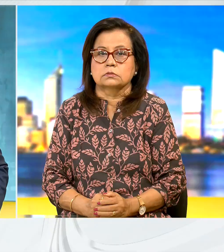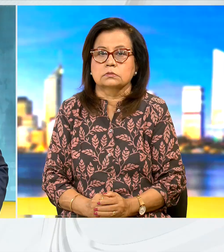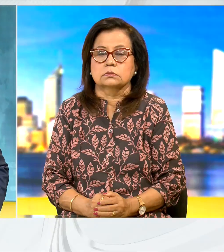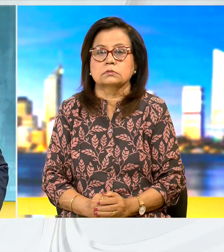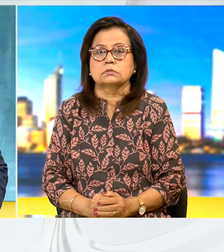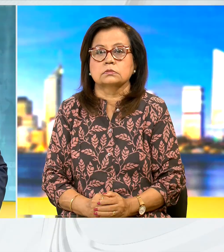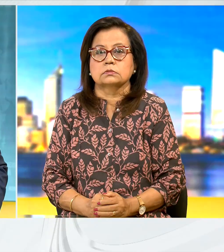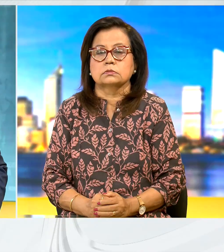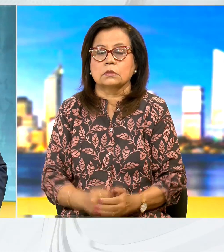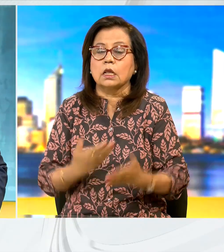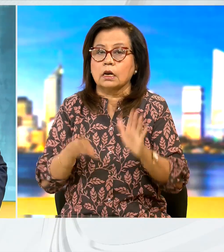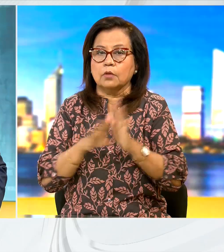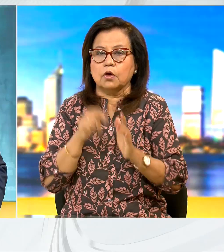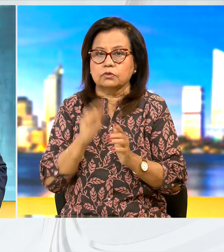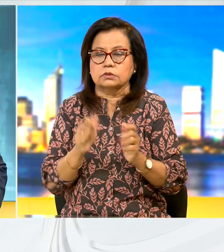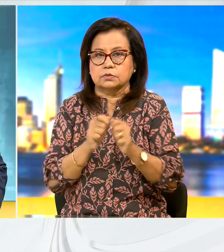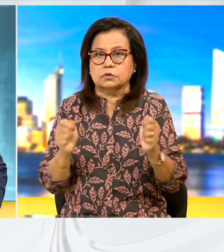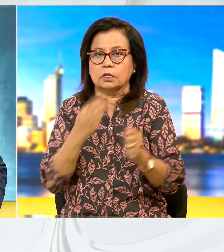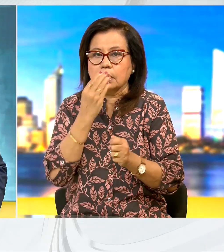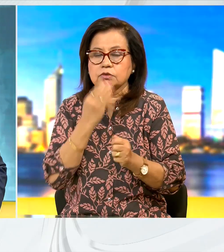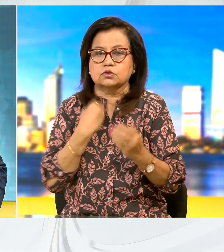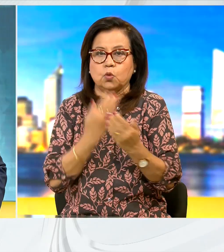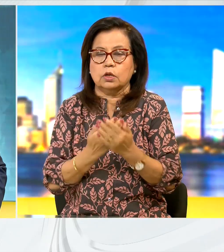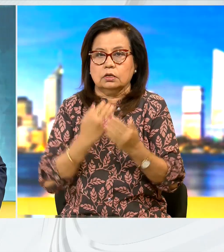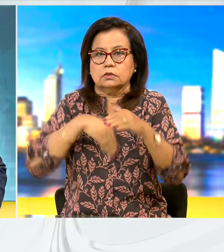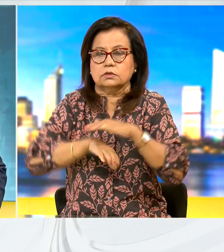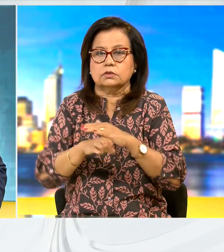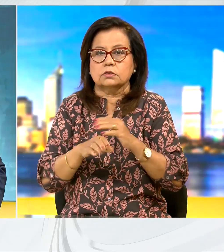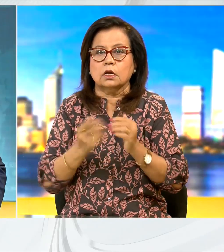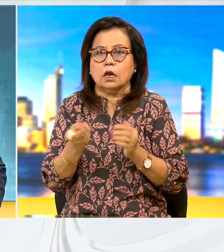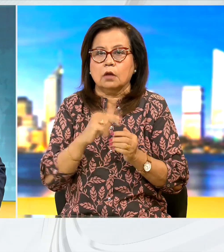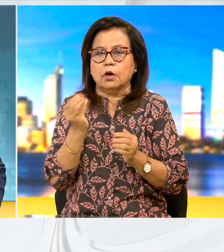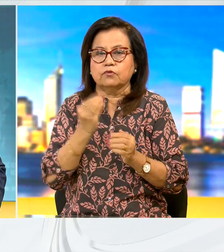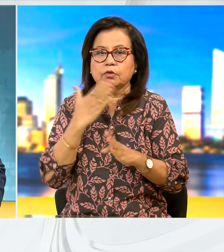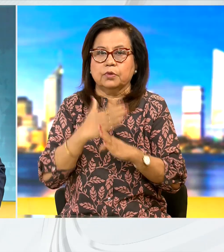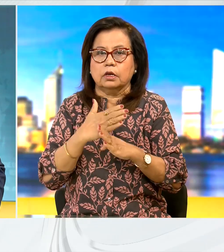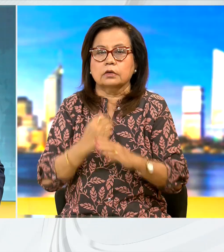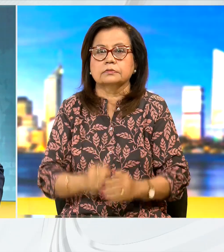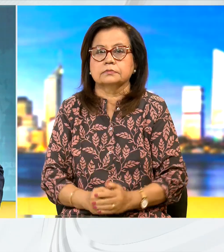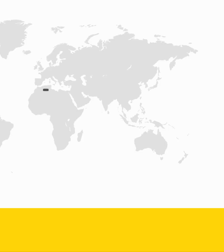And that's a wrap on this bulletin. Thanks so much for tuning in. Come right back after a break.